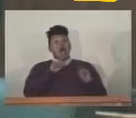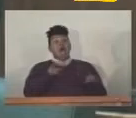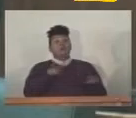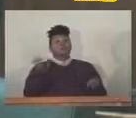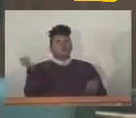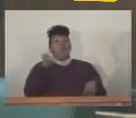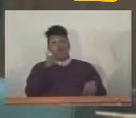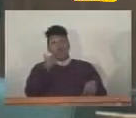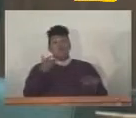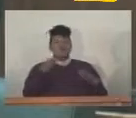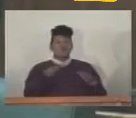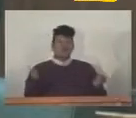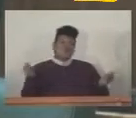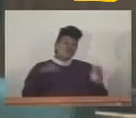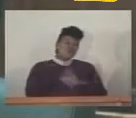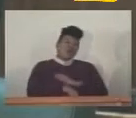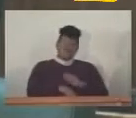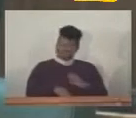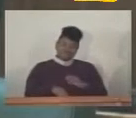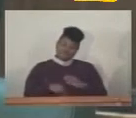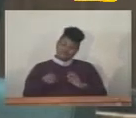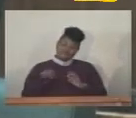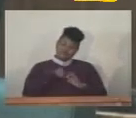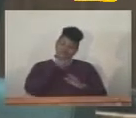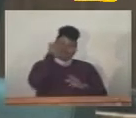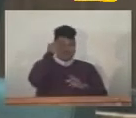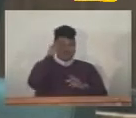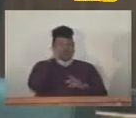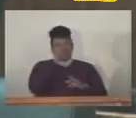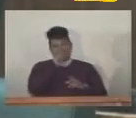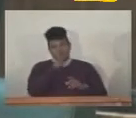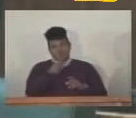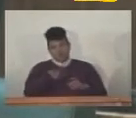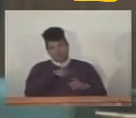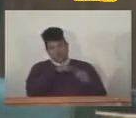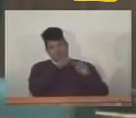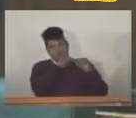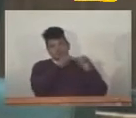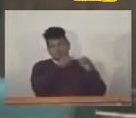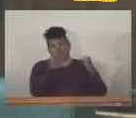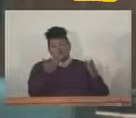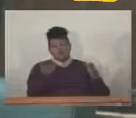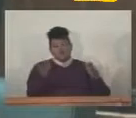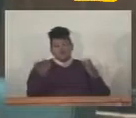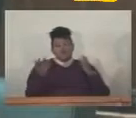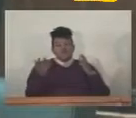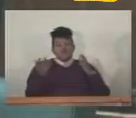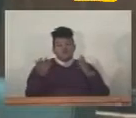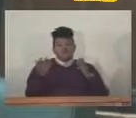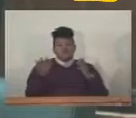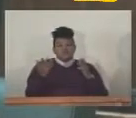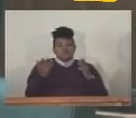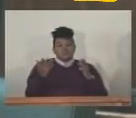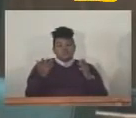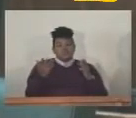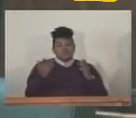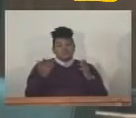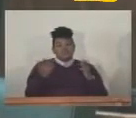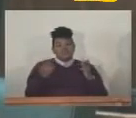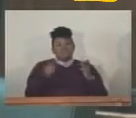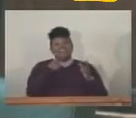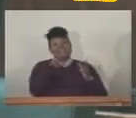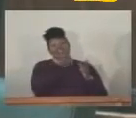or an all-in-all solution. And so we continue, Mr. President, to indicate to